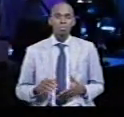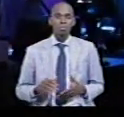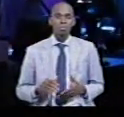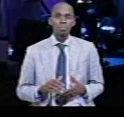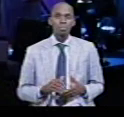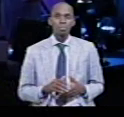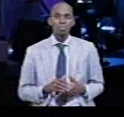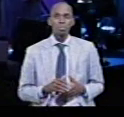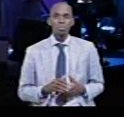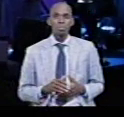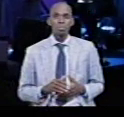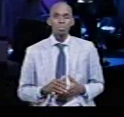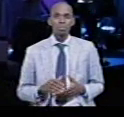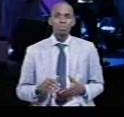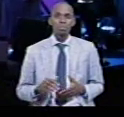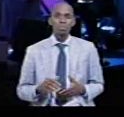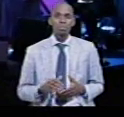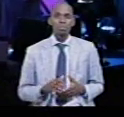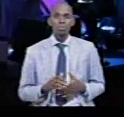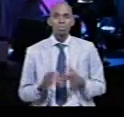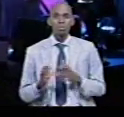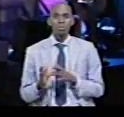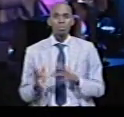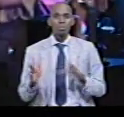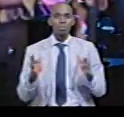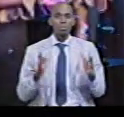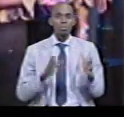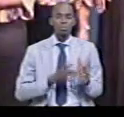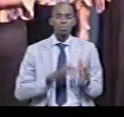with us. Jesus is